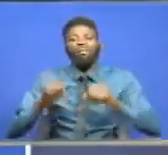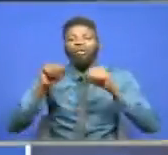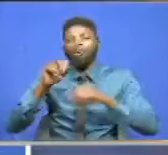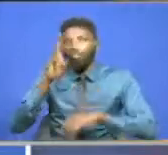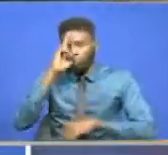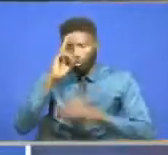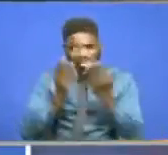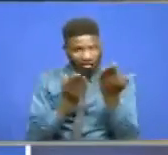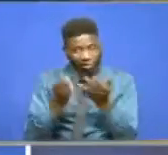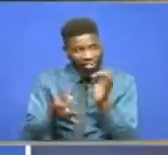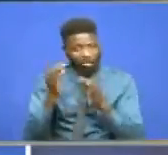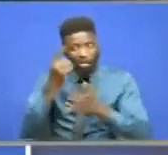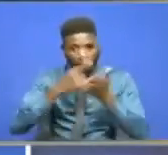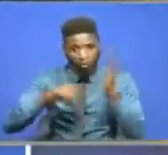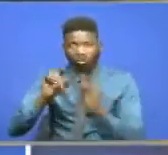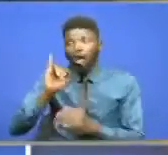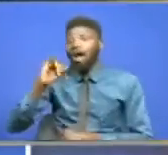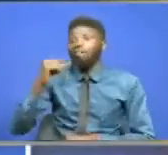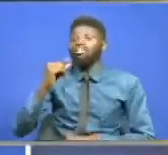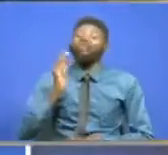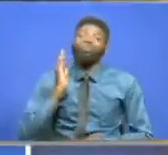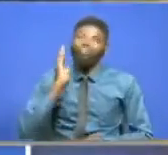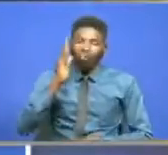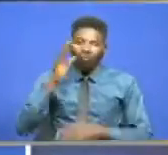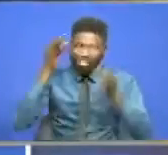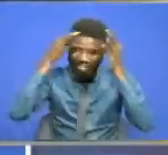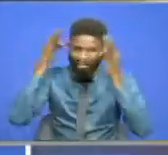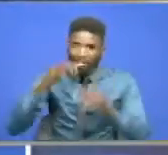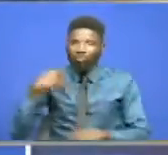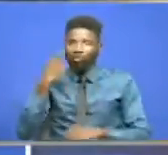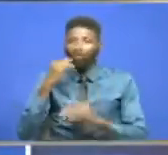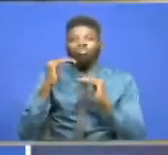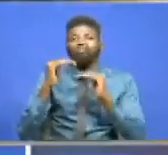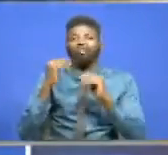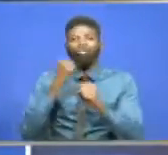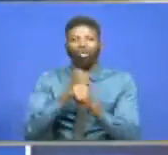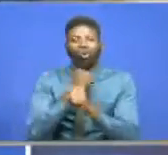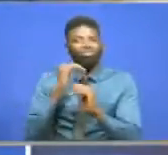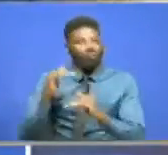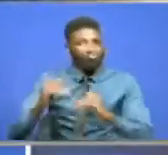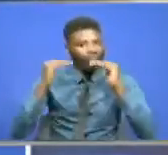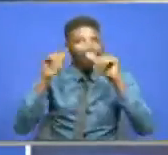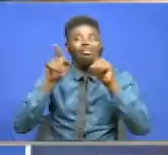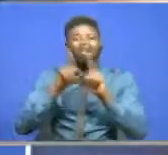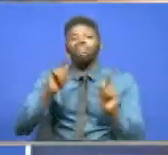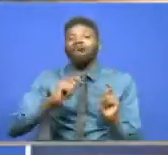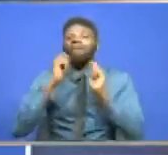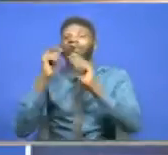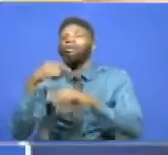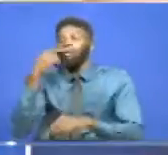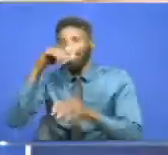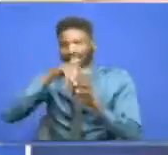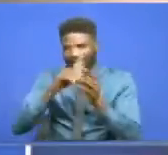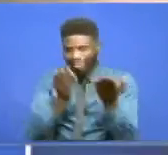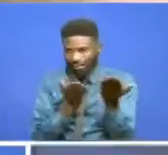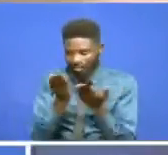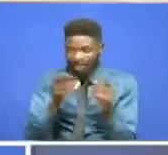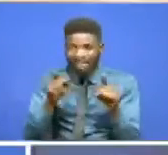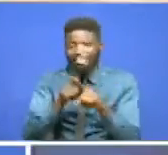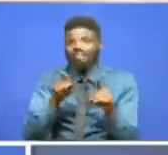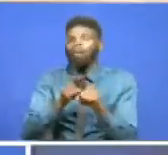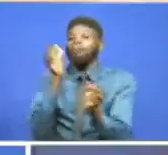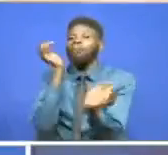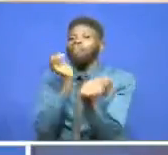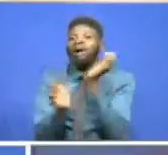approved, the Inspector General will determine promotions and transfers within the service, as well as exercise disciplinary